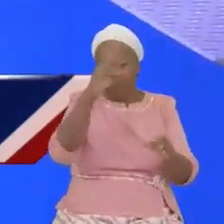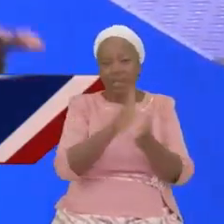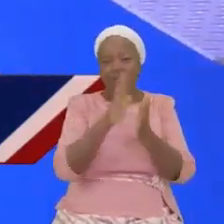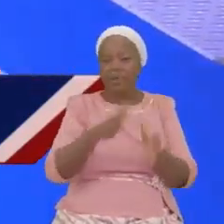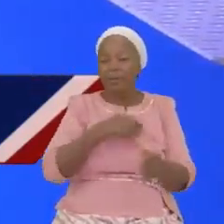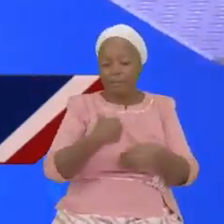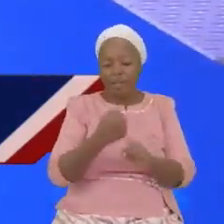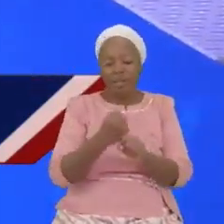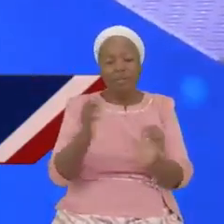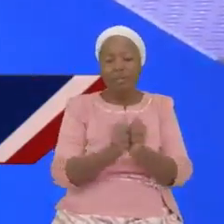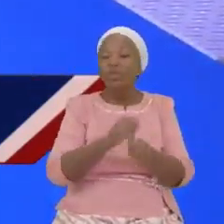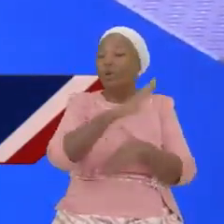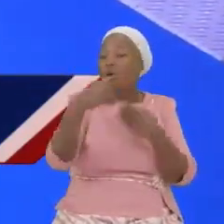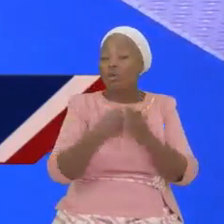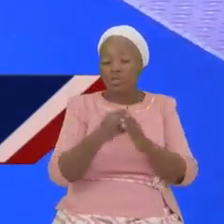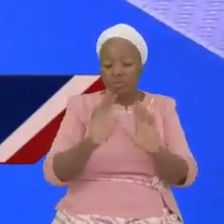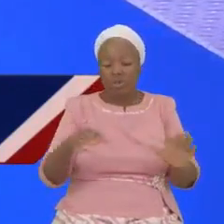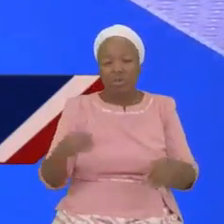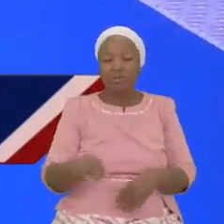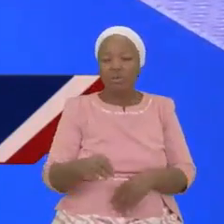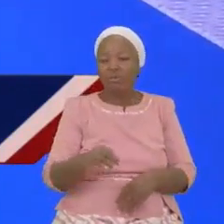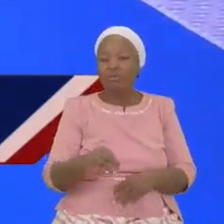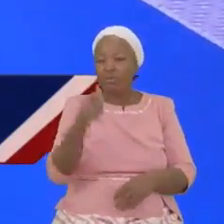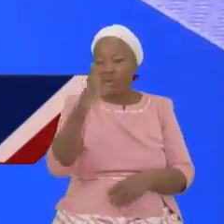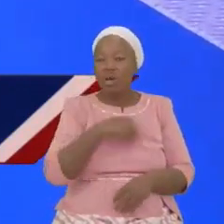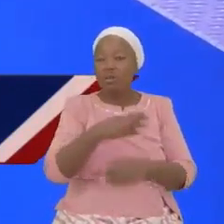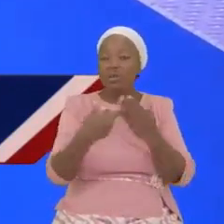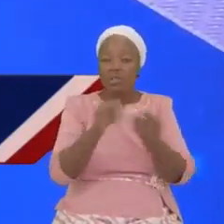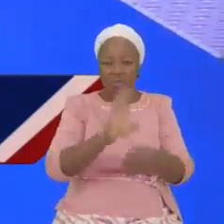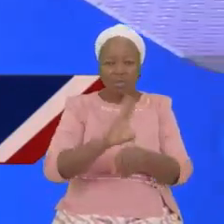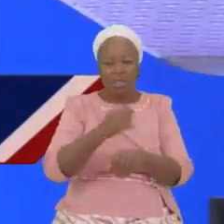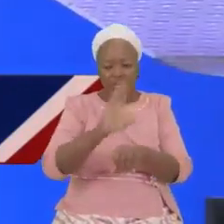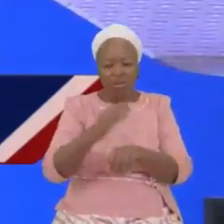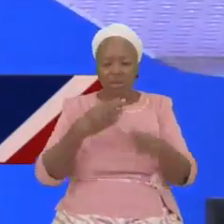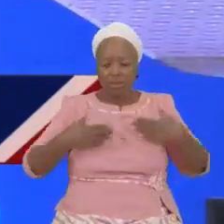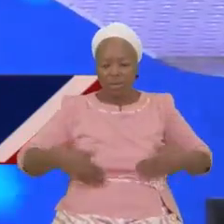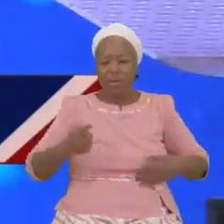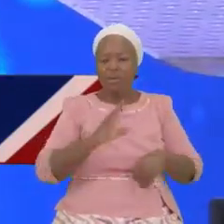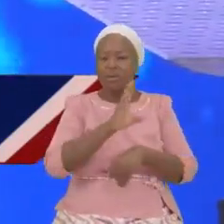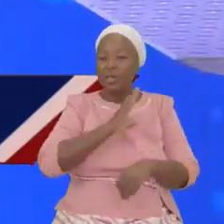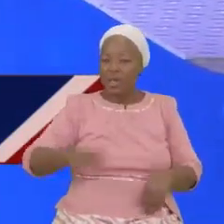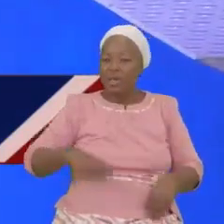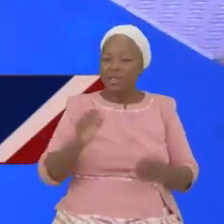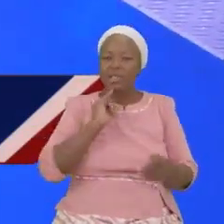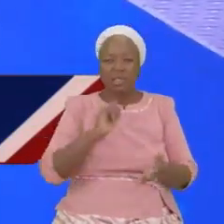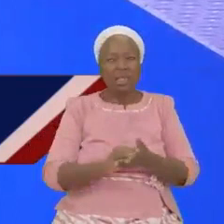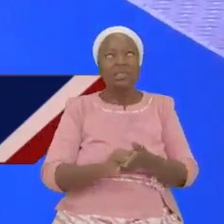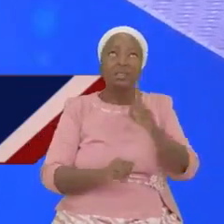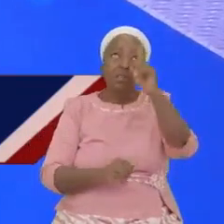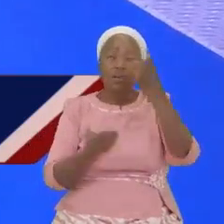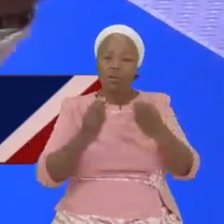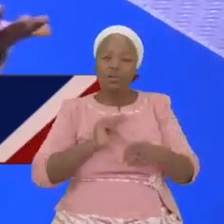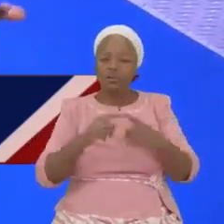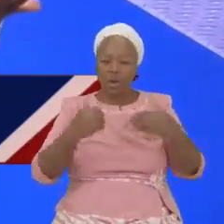children of God, and making with the whole church, the church, the body of Christ, is that he wants us to have peace.